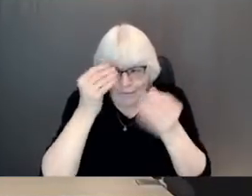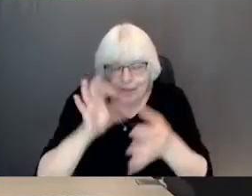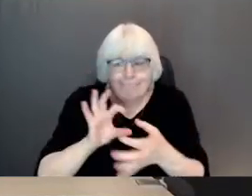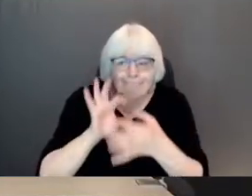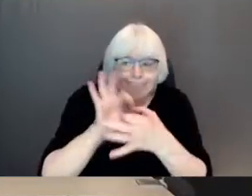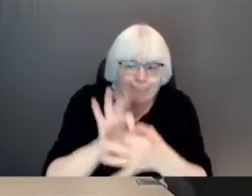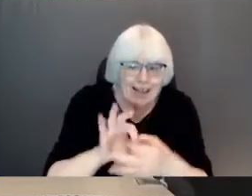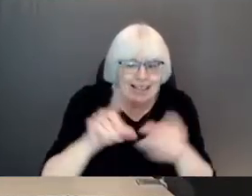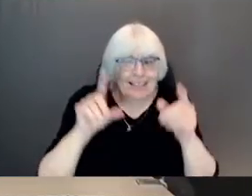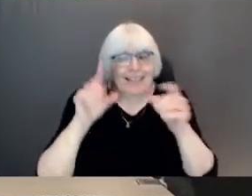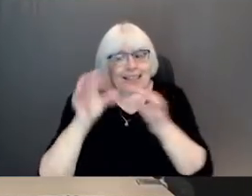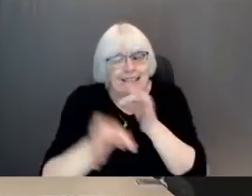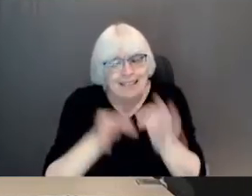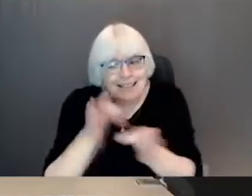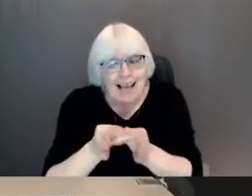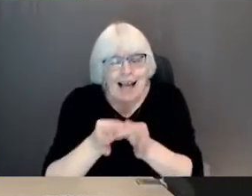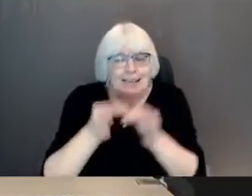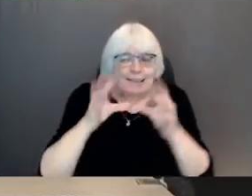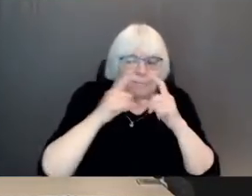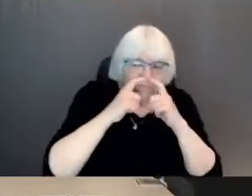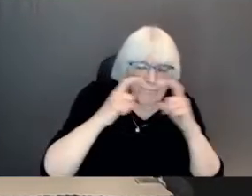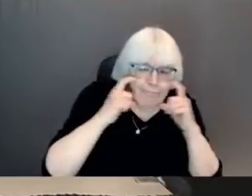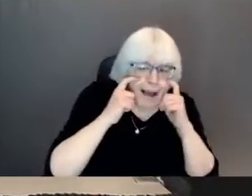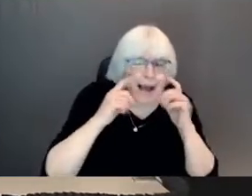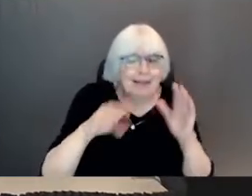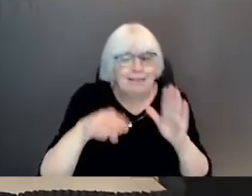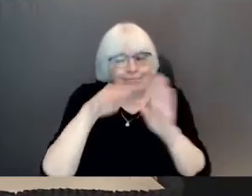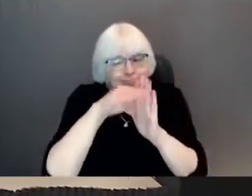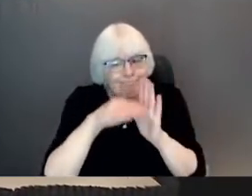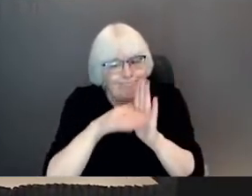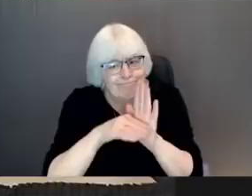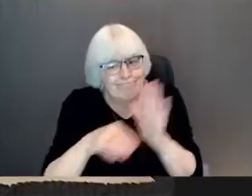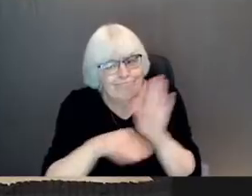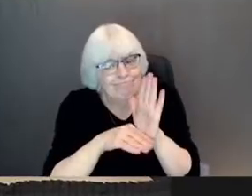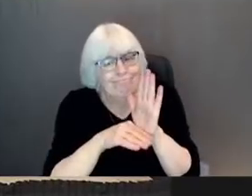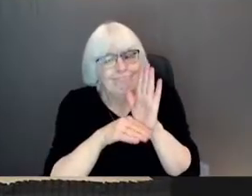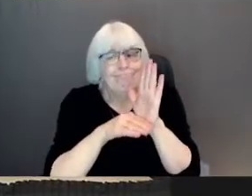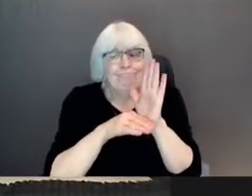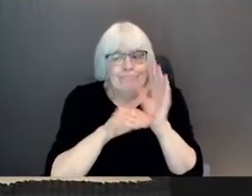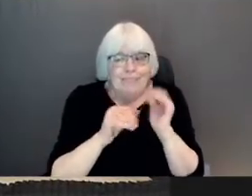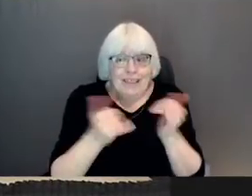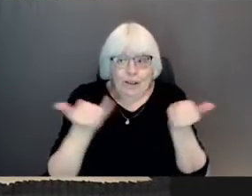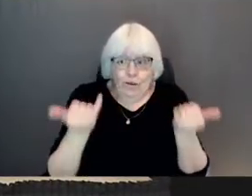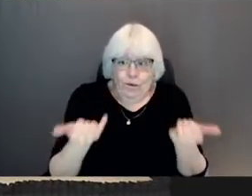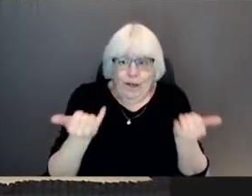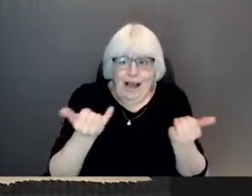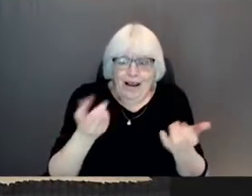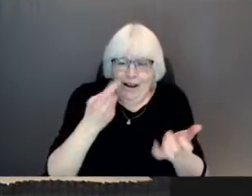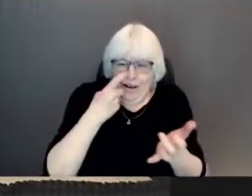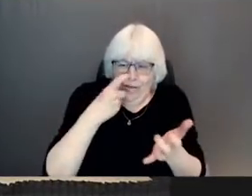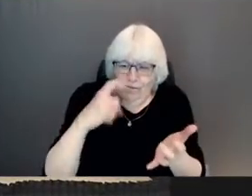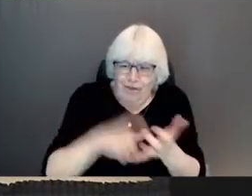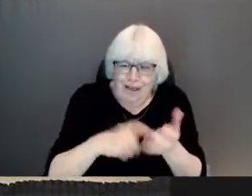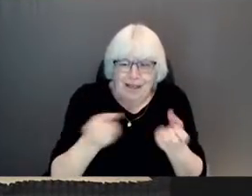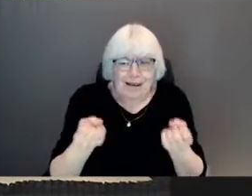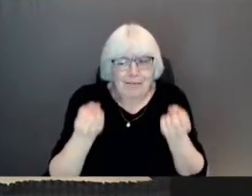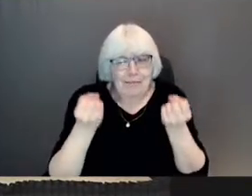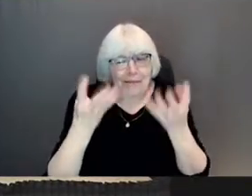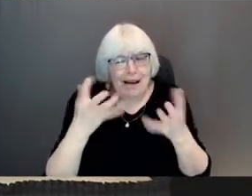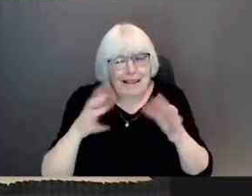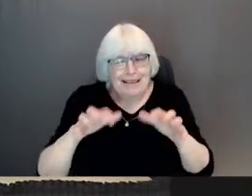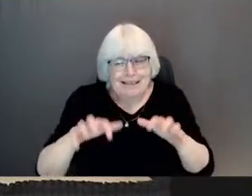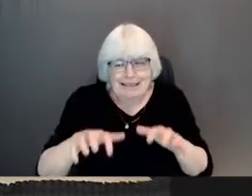to start today recognizing the hundreds and thousands of people who are involved in the provincial response to COVID-19.